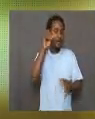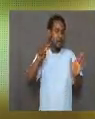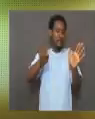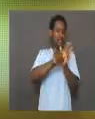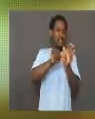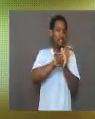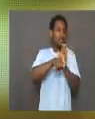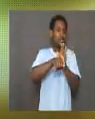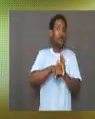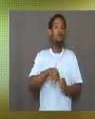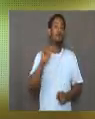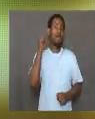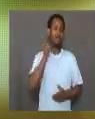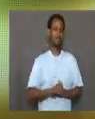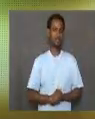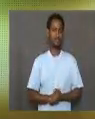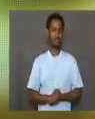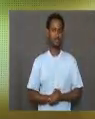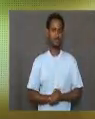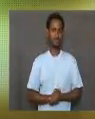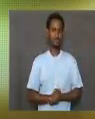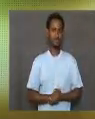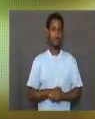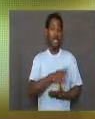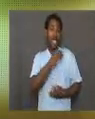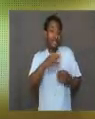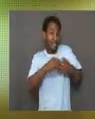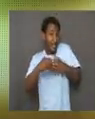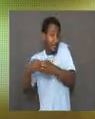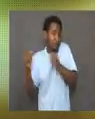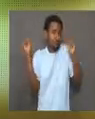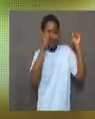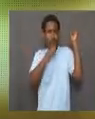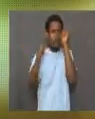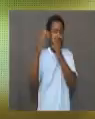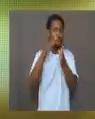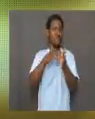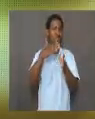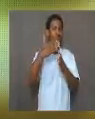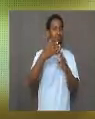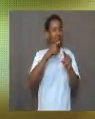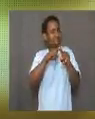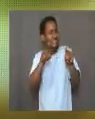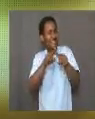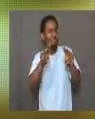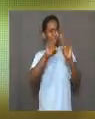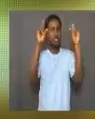identity of others and leads to conflict between different